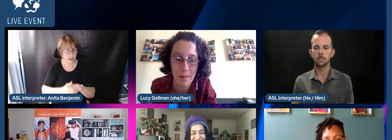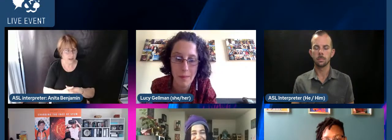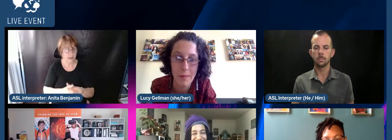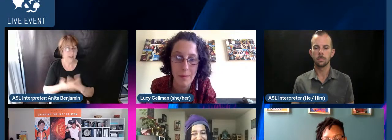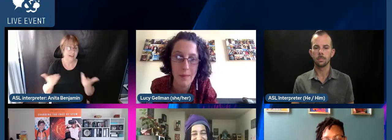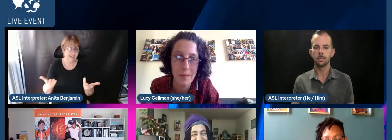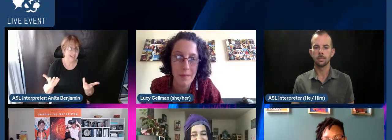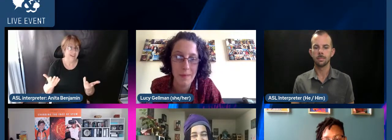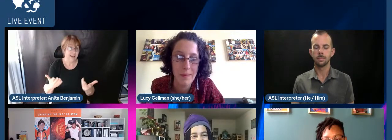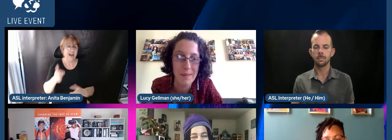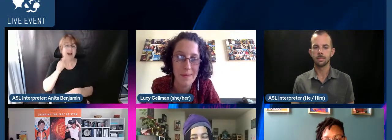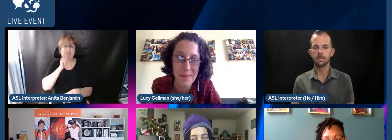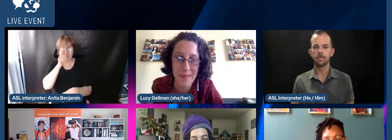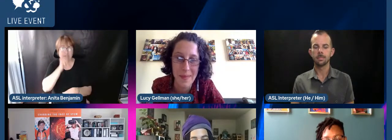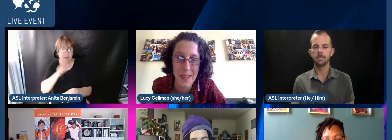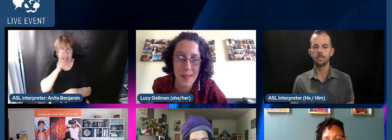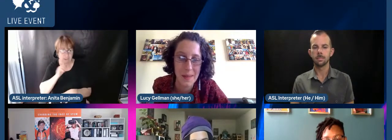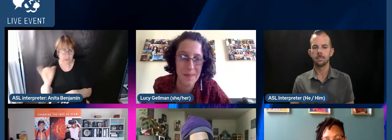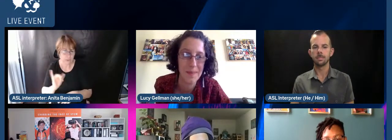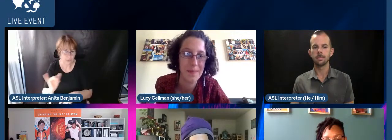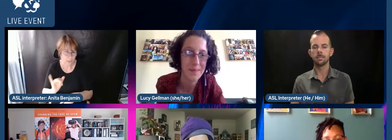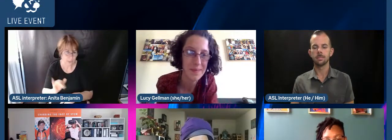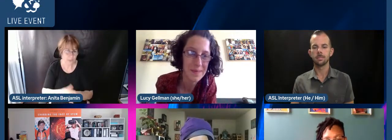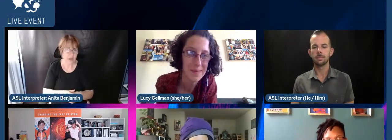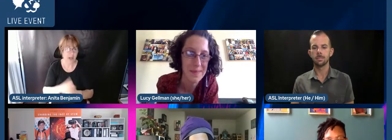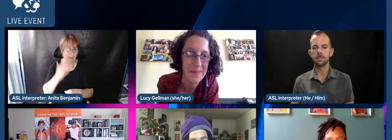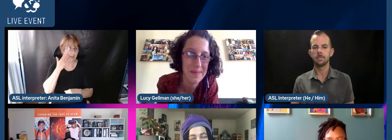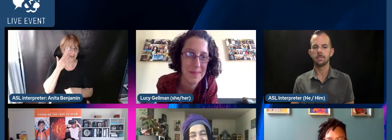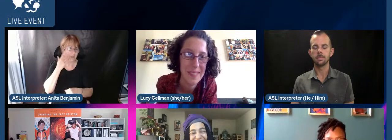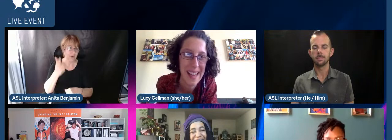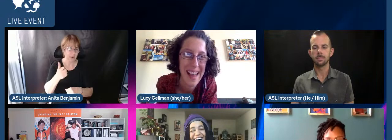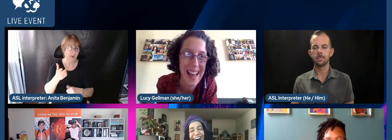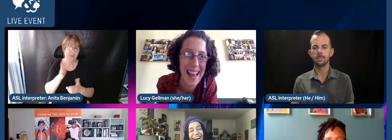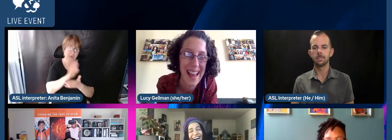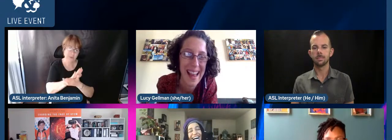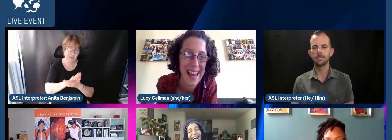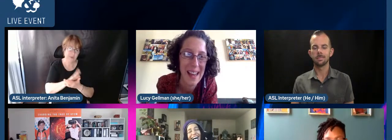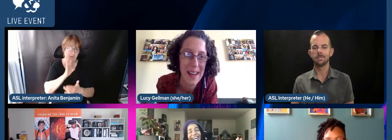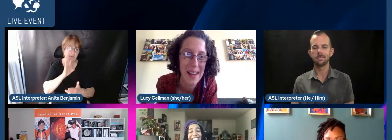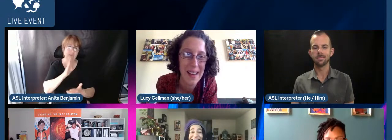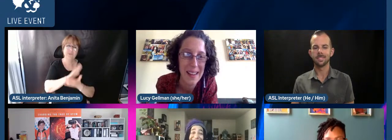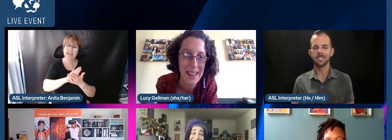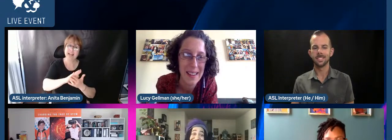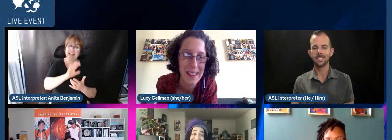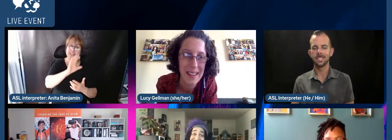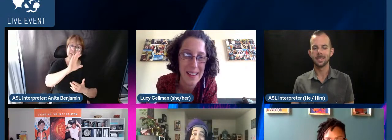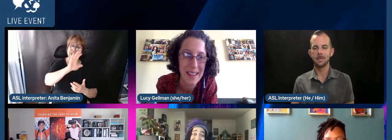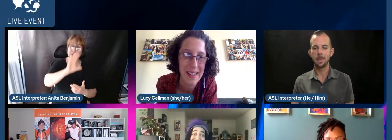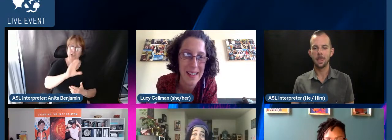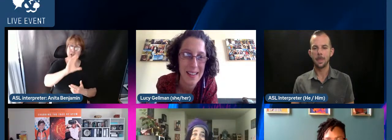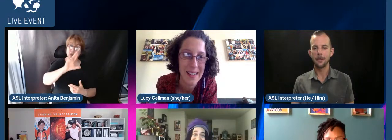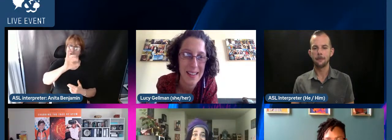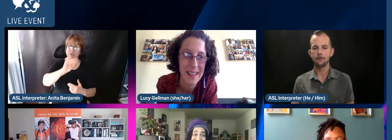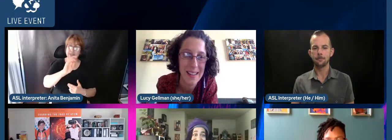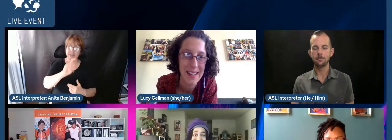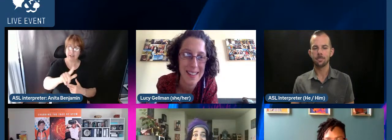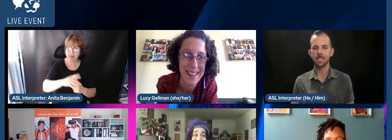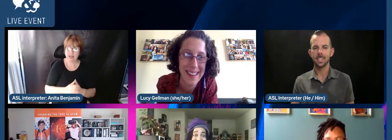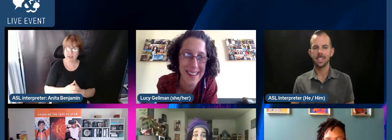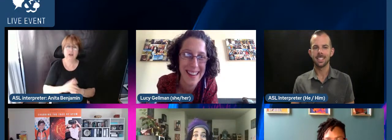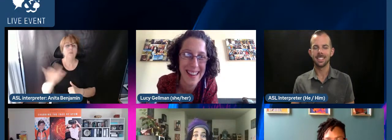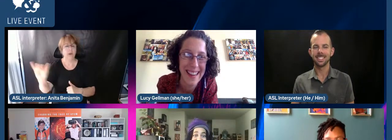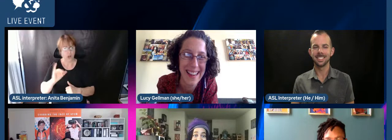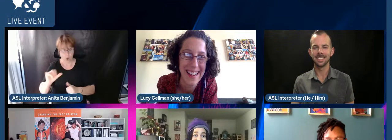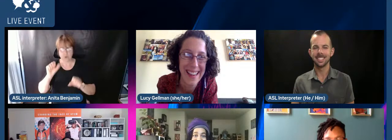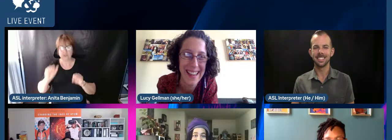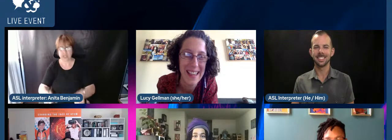too. But you know what? See, I'd be talking to the nice Crystal. Because the other Crystal would be like, you know what? Get the fuck up and get